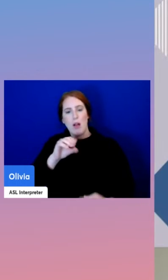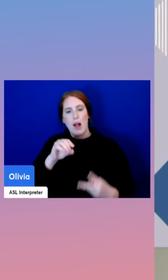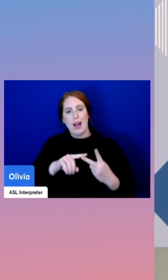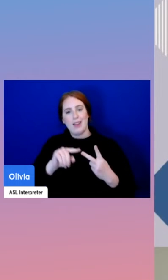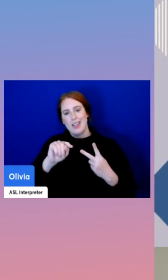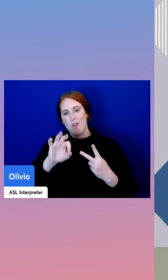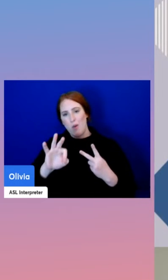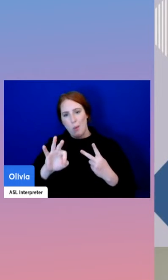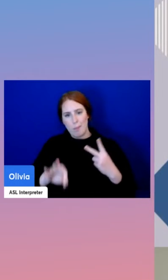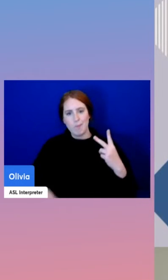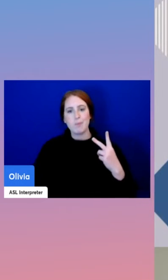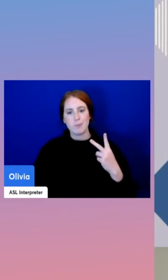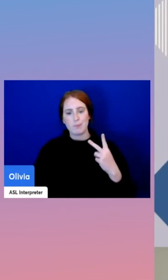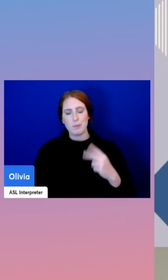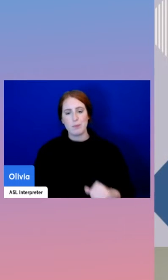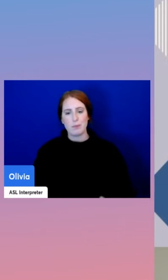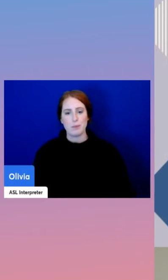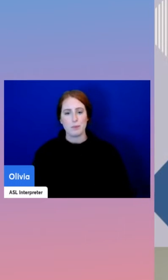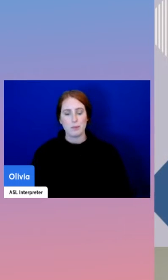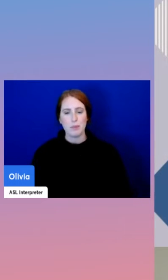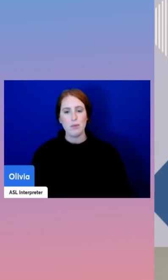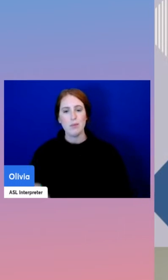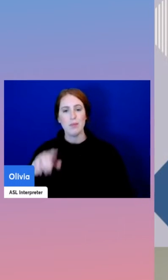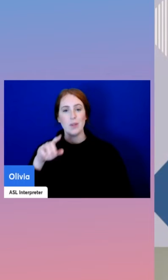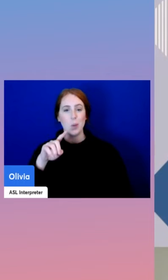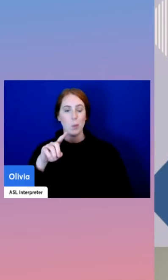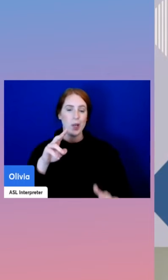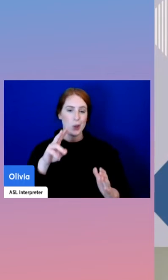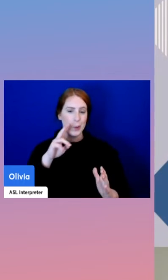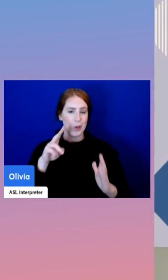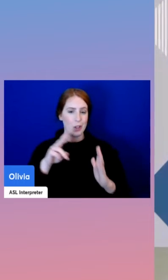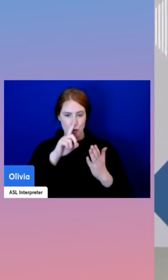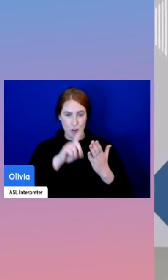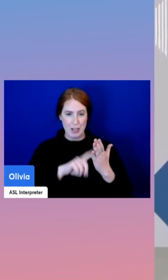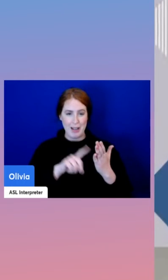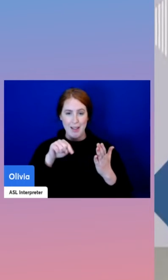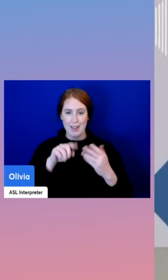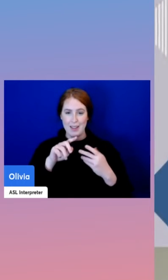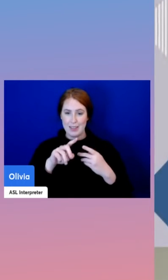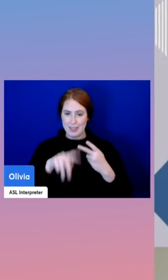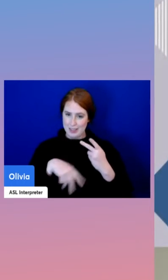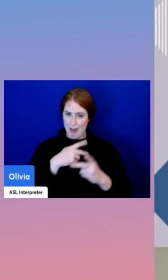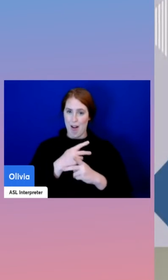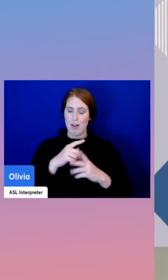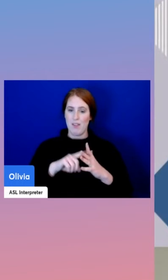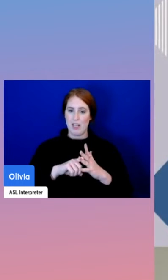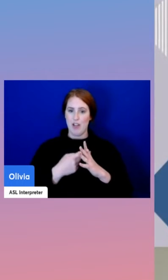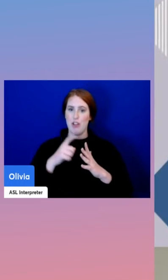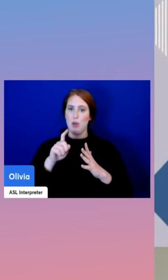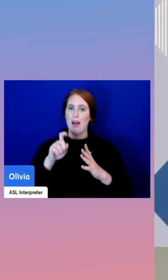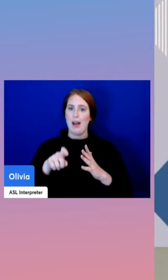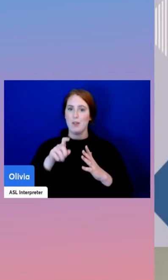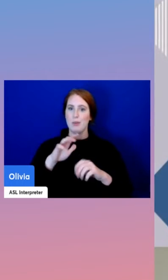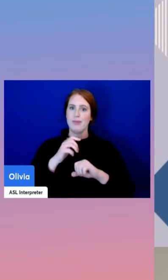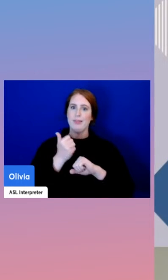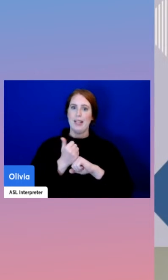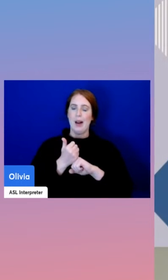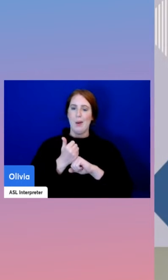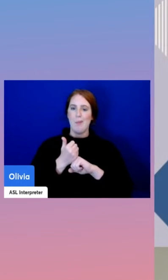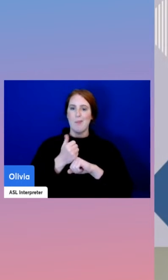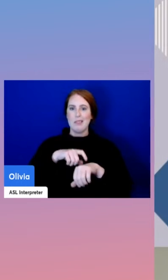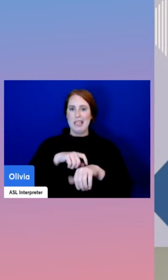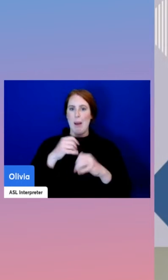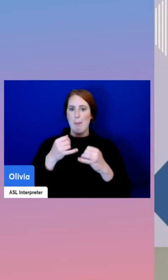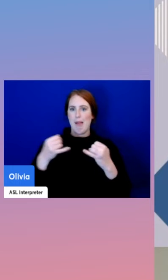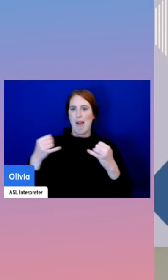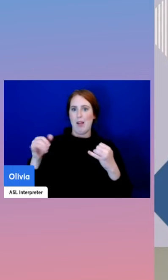When you look into this kind of initiative, you need to also create a timeline appropriately. So you need to think about how we'll be